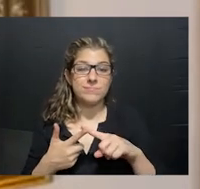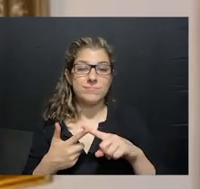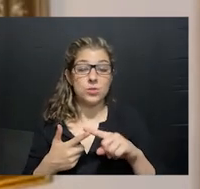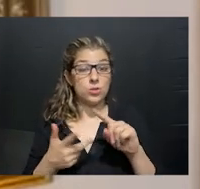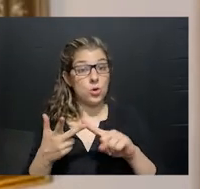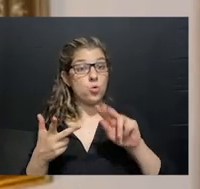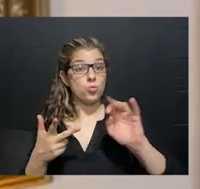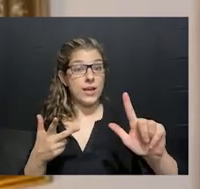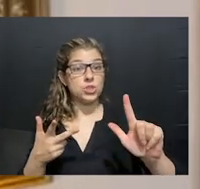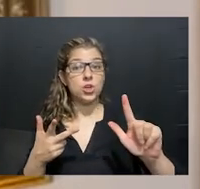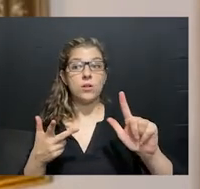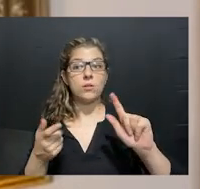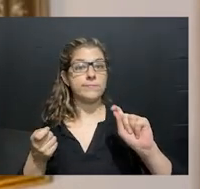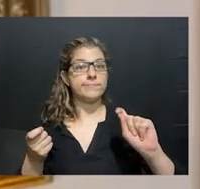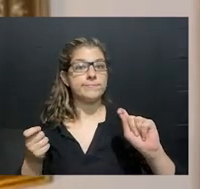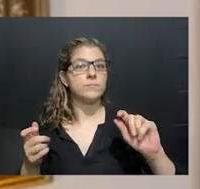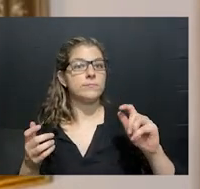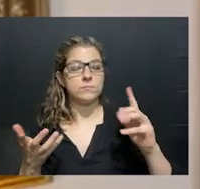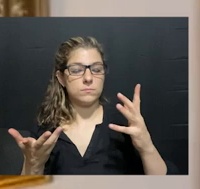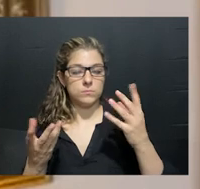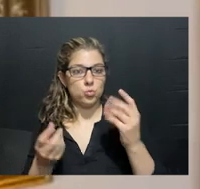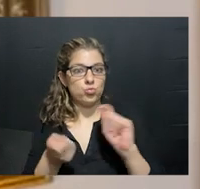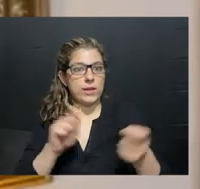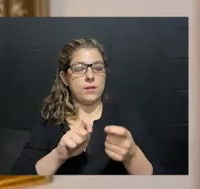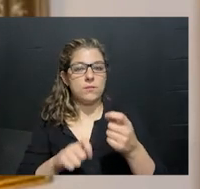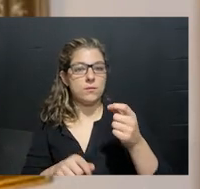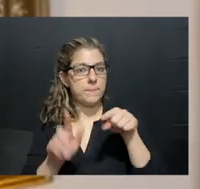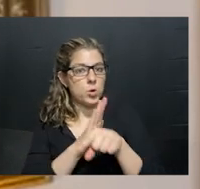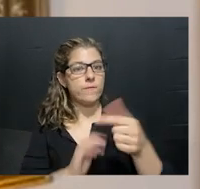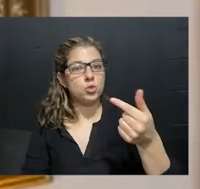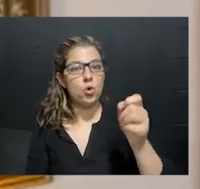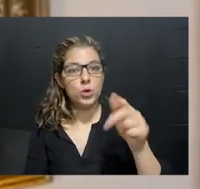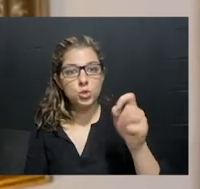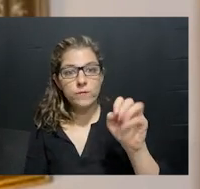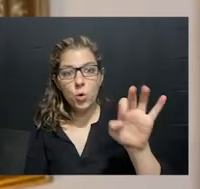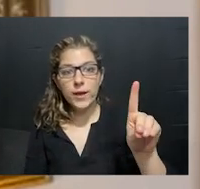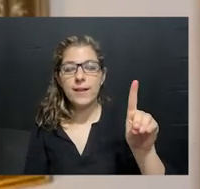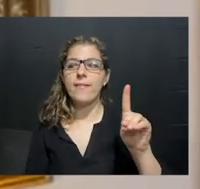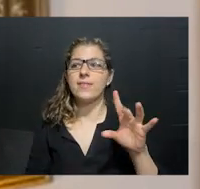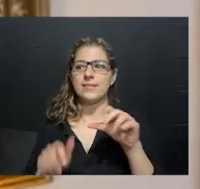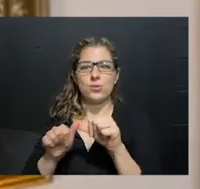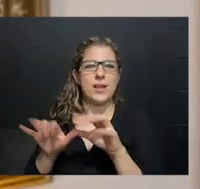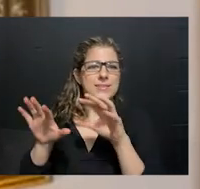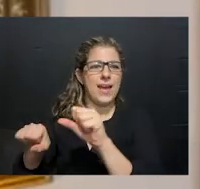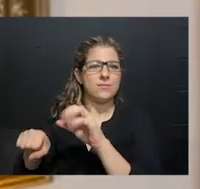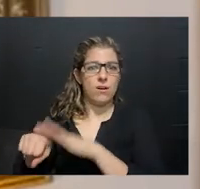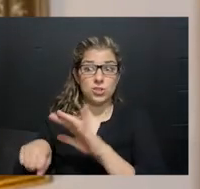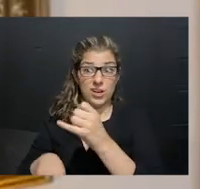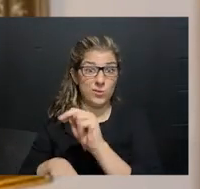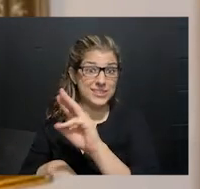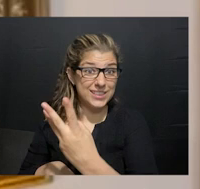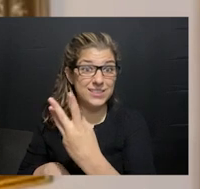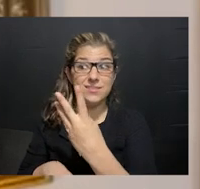a racial reckoning after the murder of George Floyd, and through the continued attacks on our democracy, not only on January